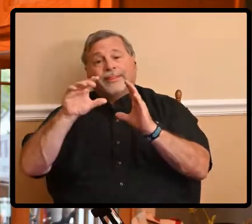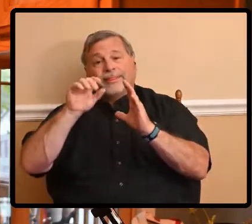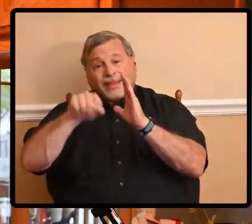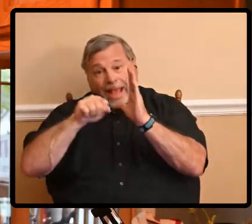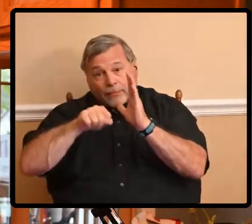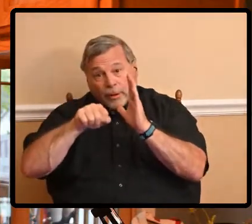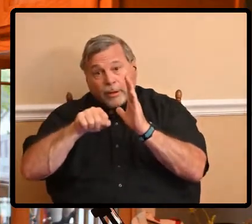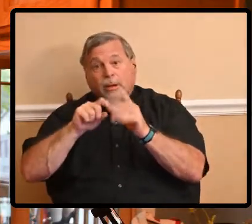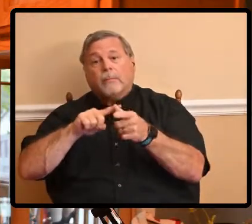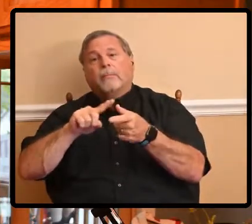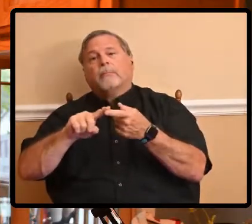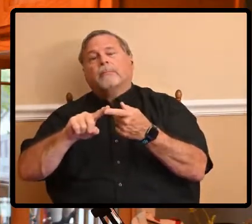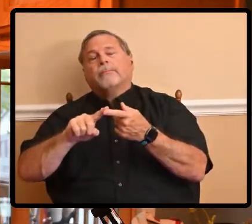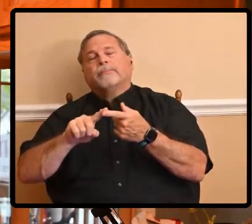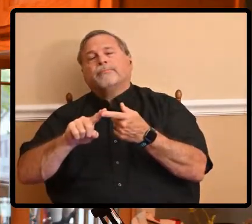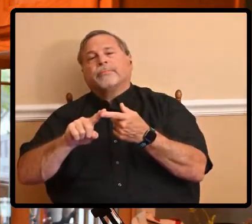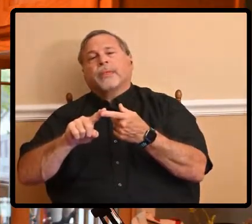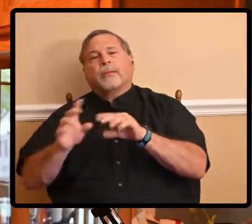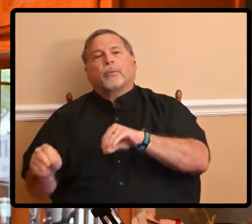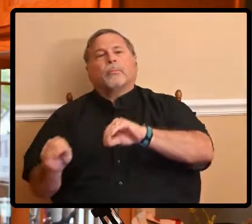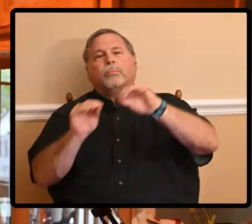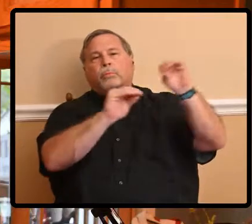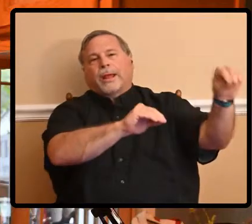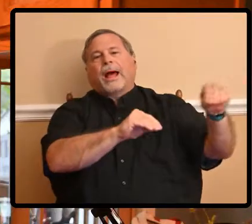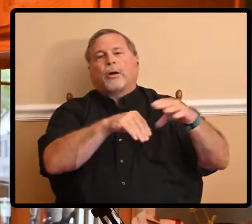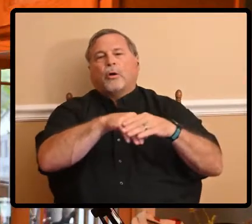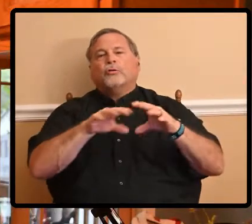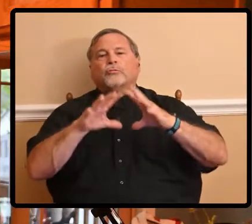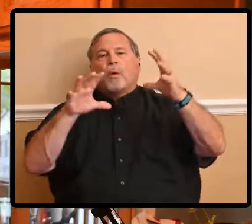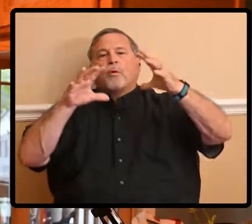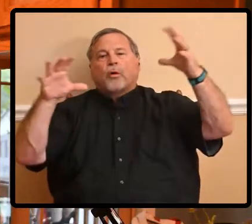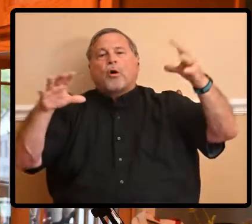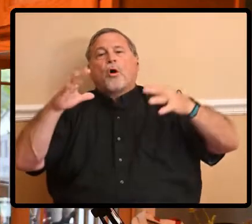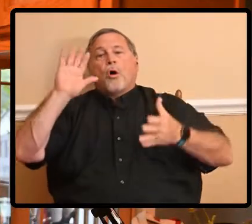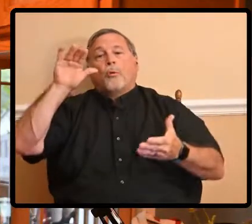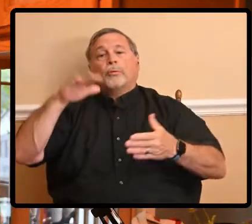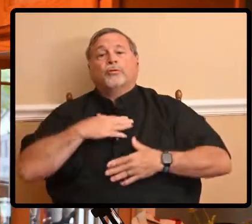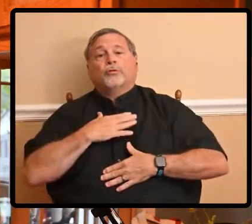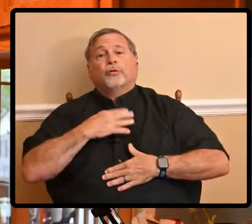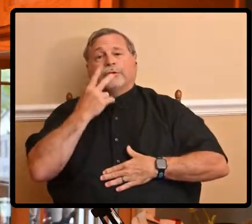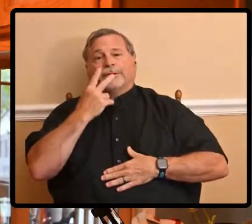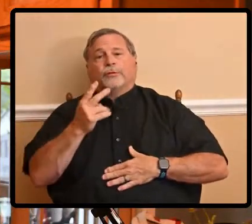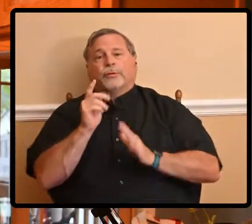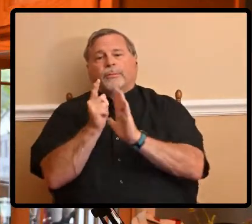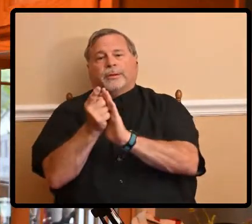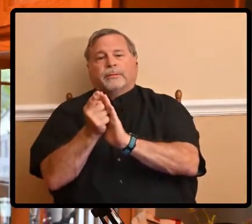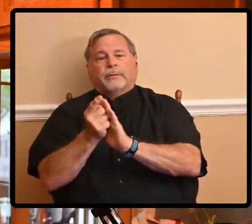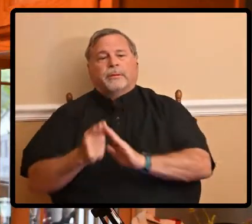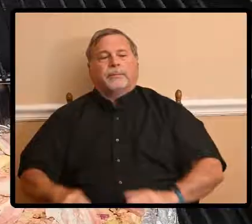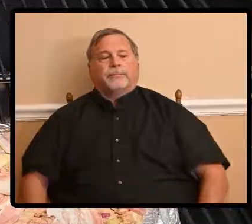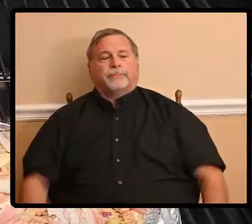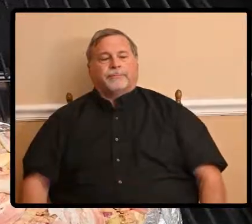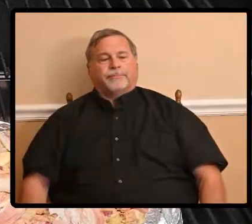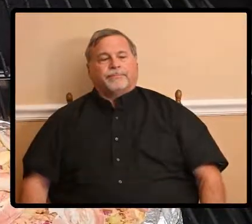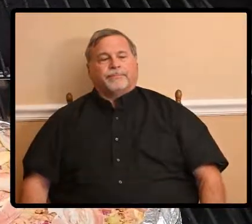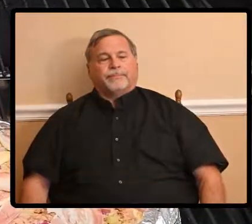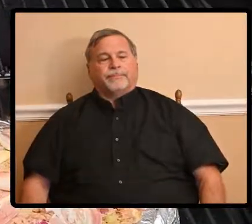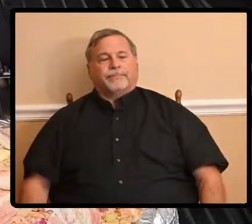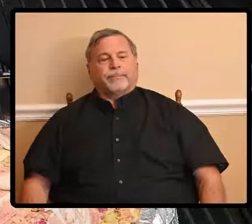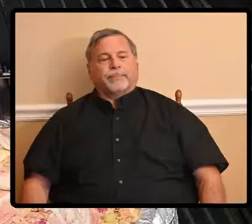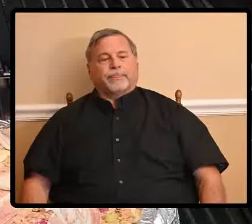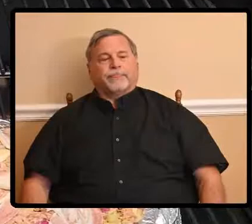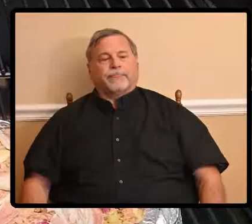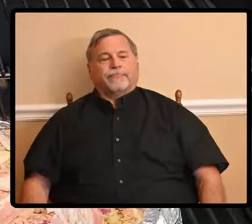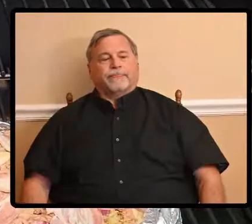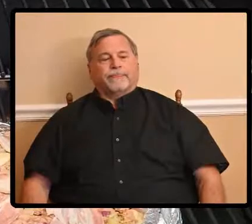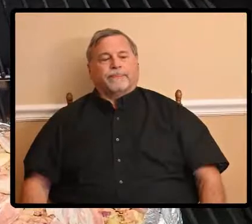going to go wash my hands now, take these out to the smoker and get them going. So I hope you're enjoying this. We'll be back in just a bit.